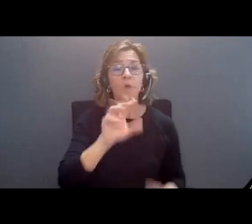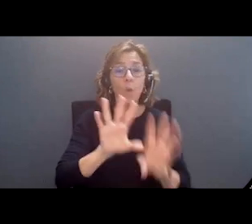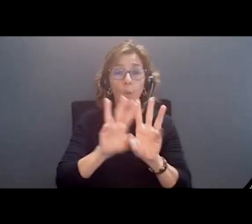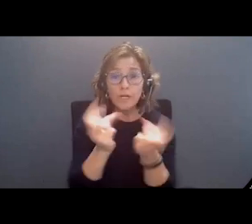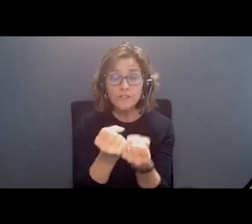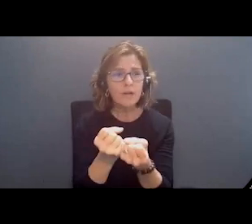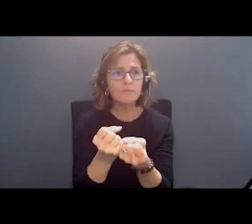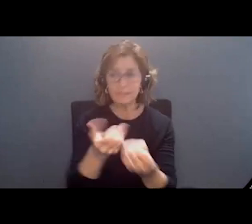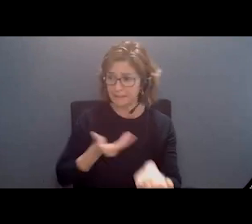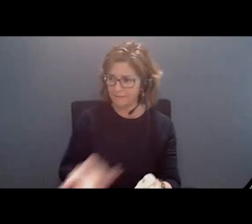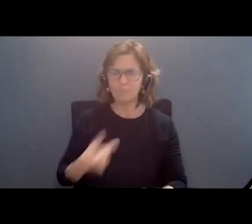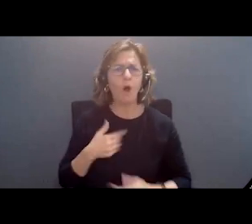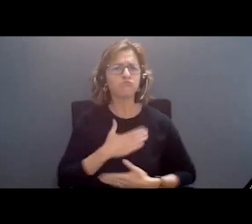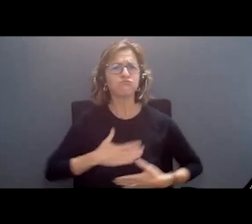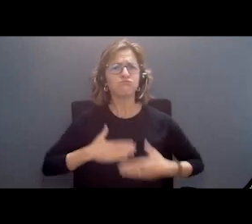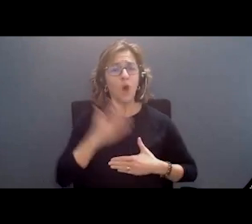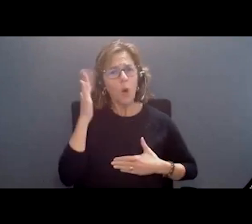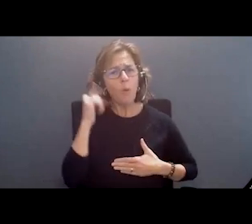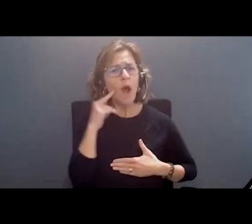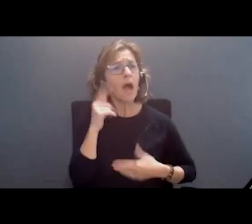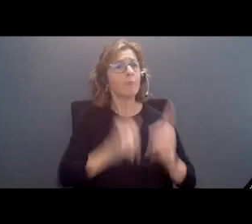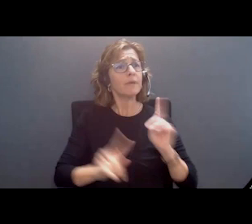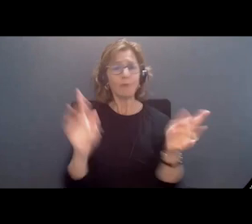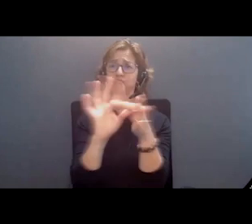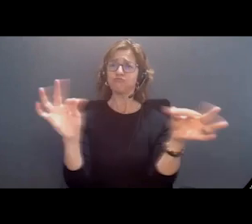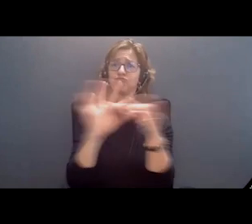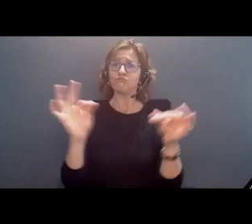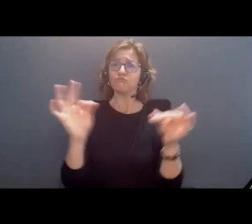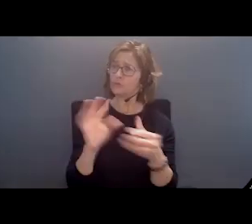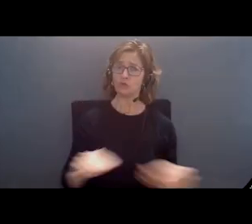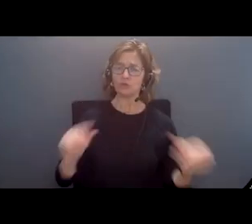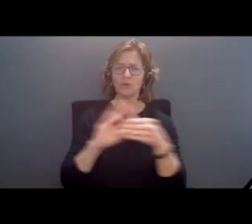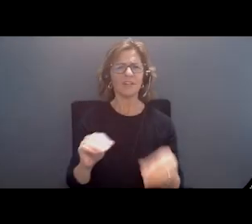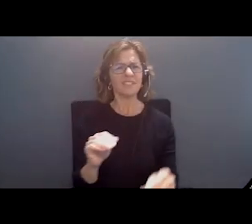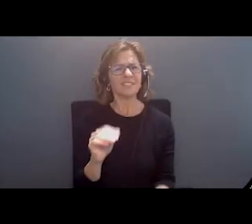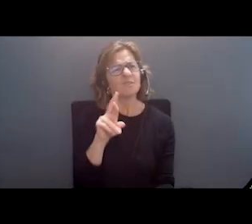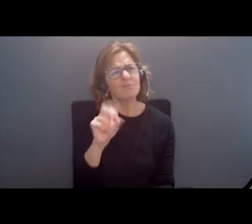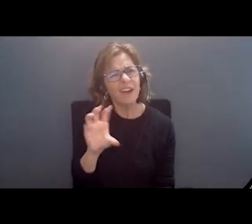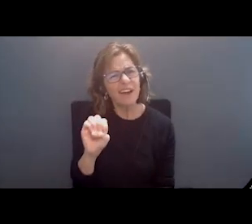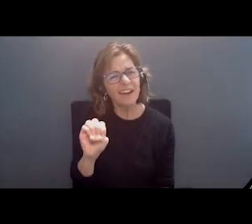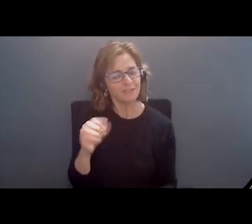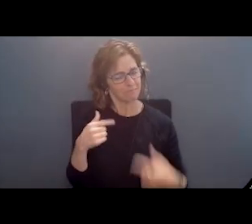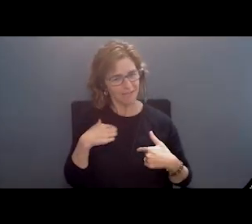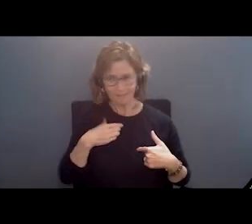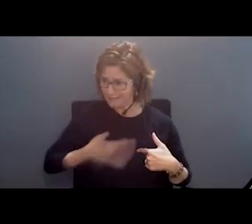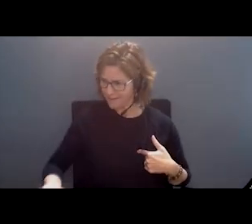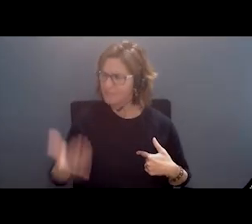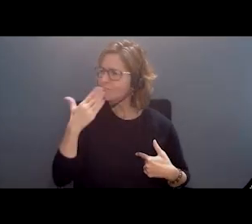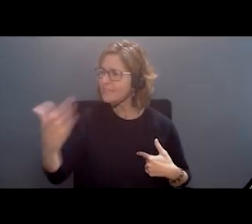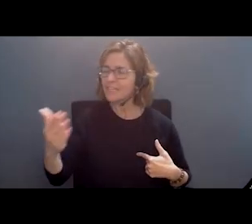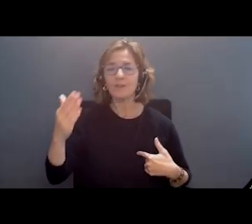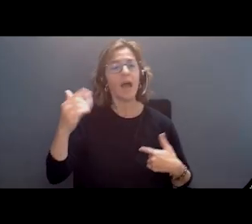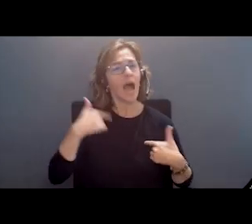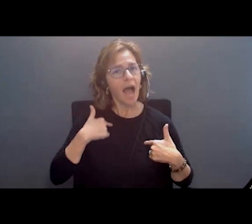their stories. I plan to continue to be an advocate for those who feel like they don't have a